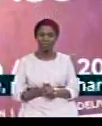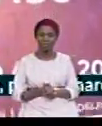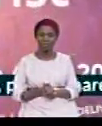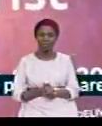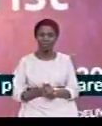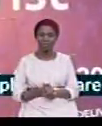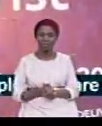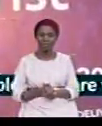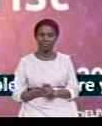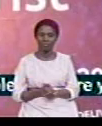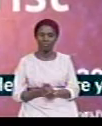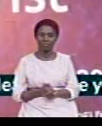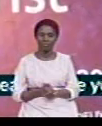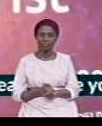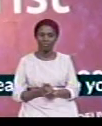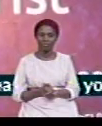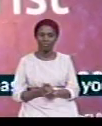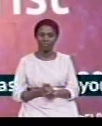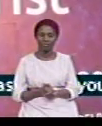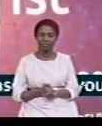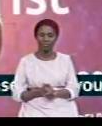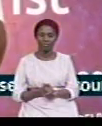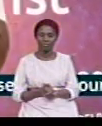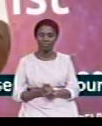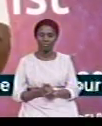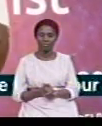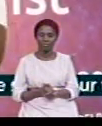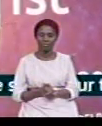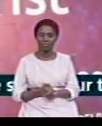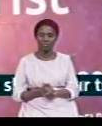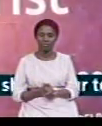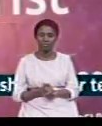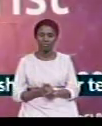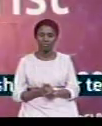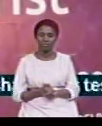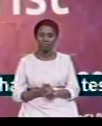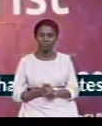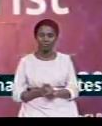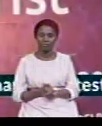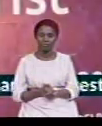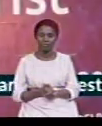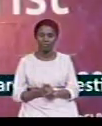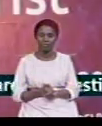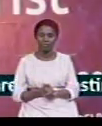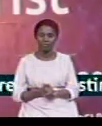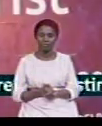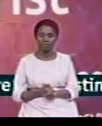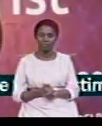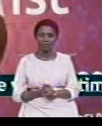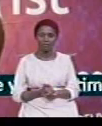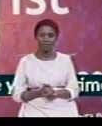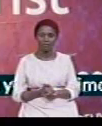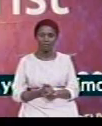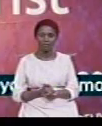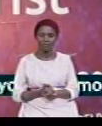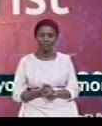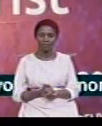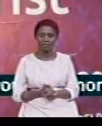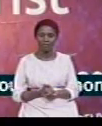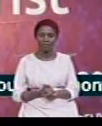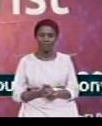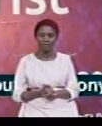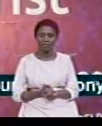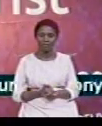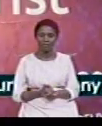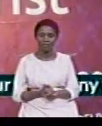Mansu Ekropong and Abekwai Division and Tuakrom District. May I remember that na Now me wa how be